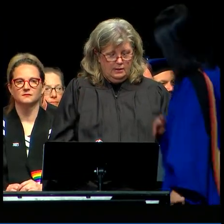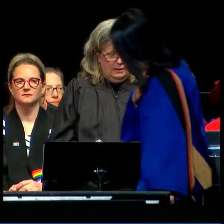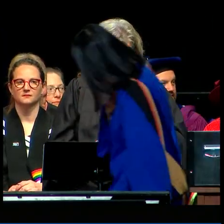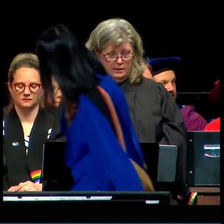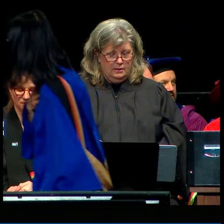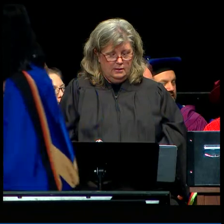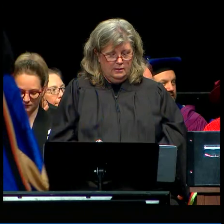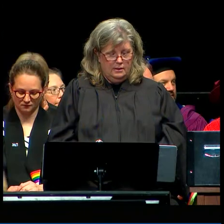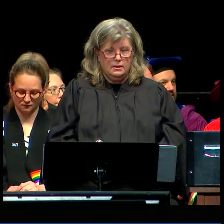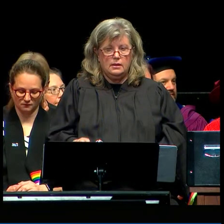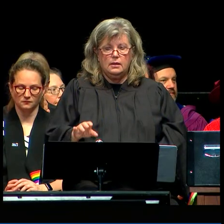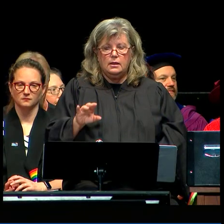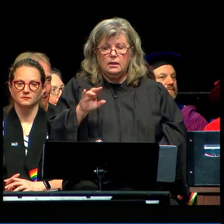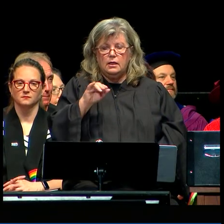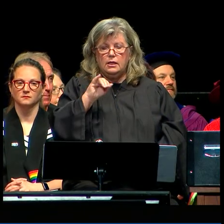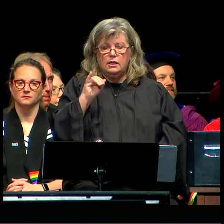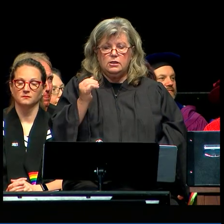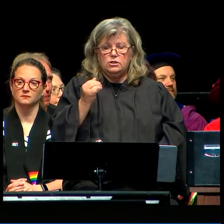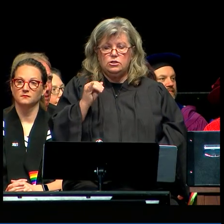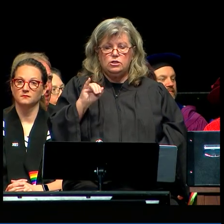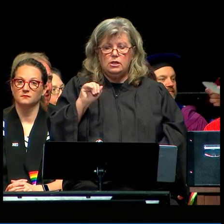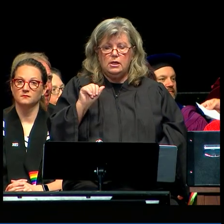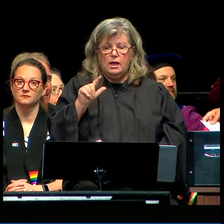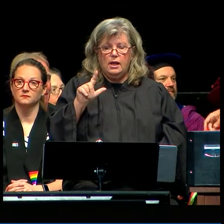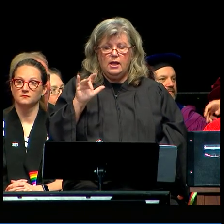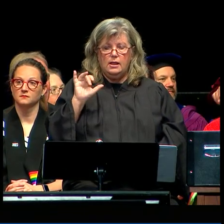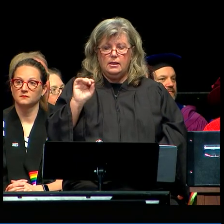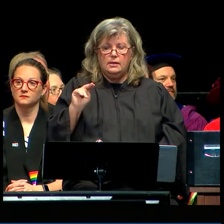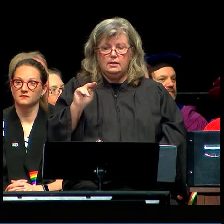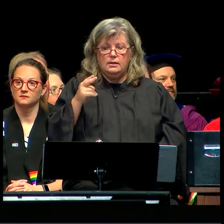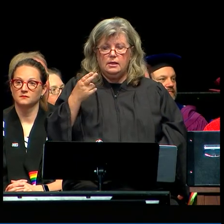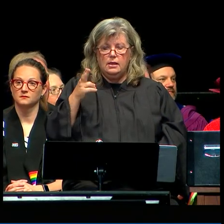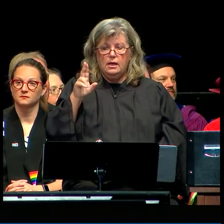Jialin Huang, with distinction.